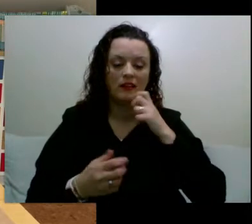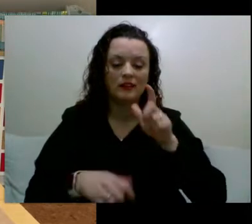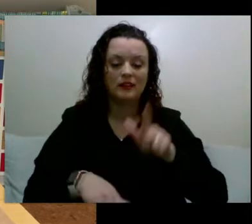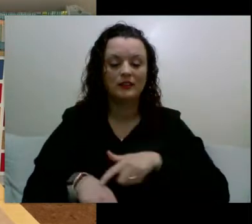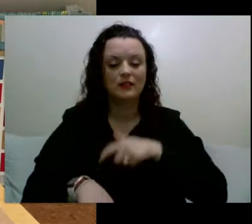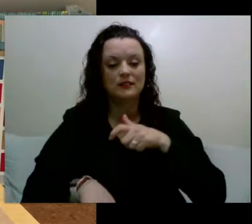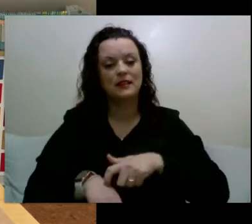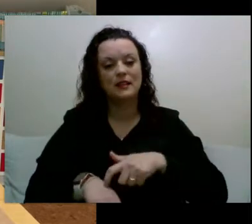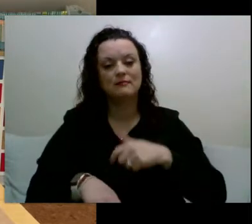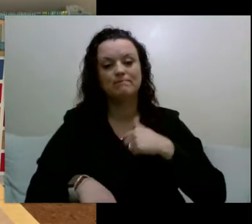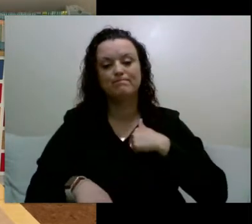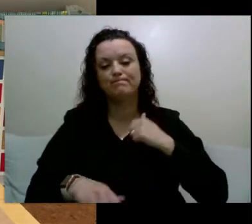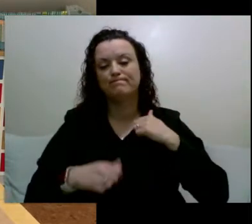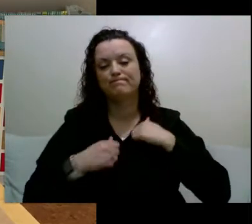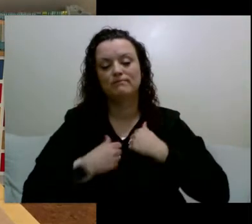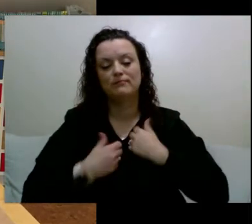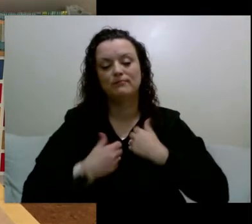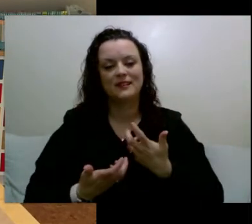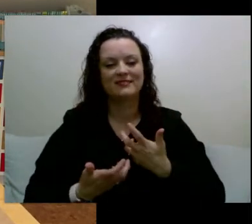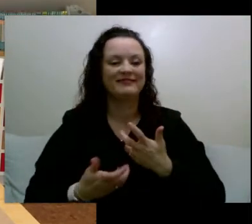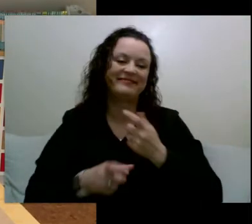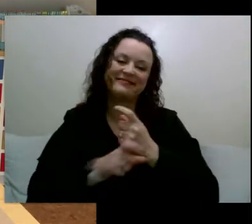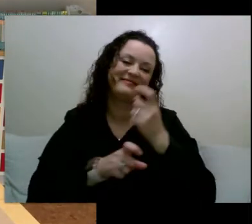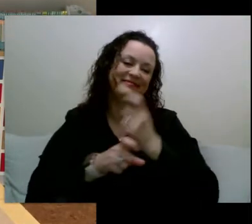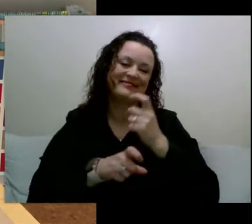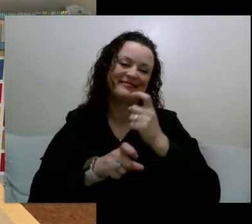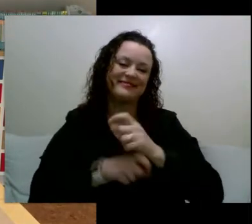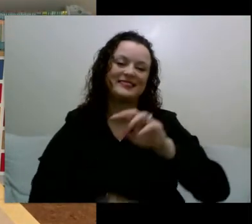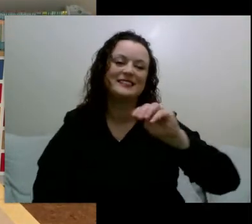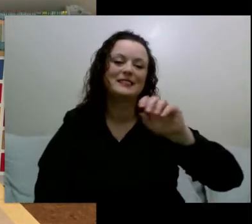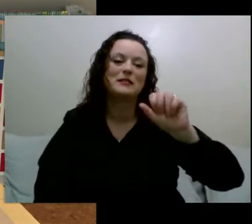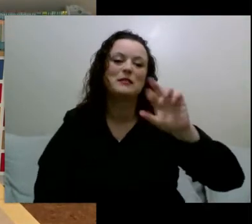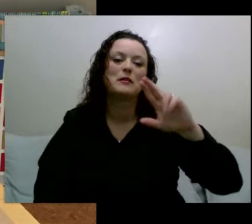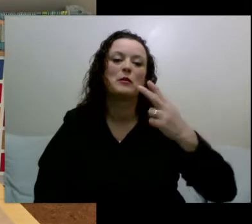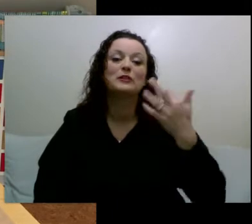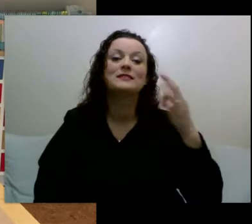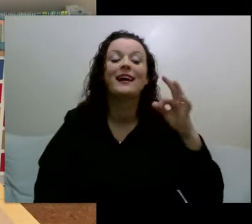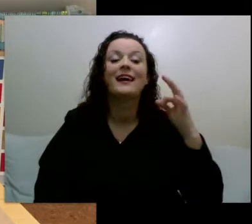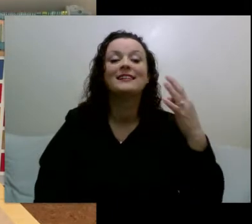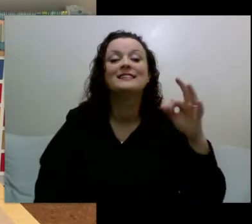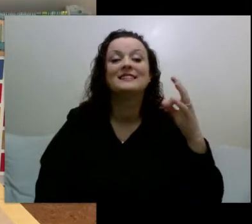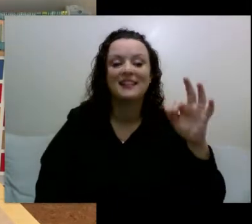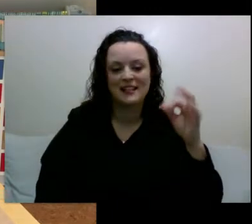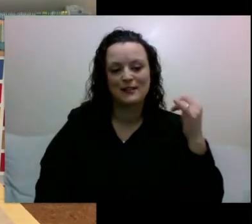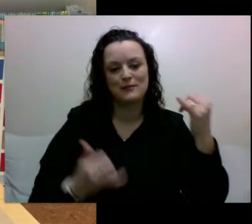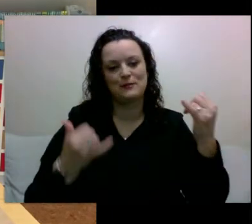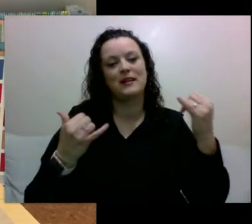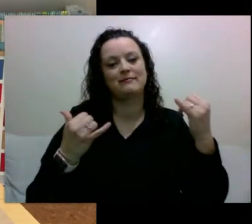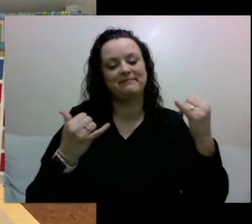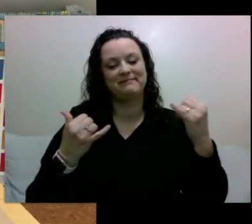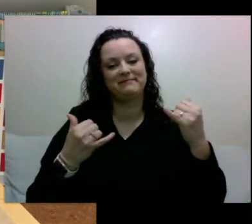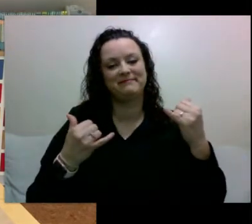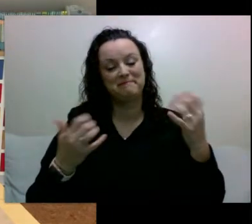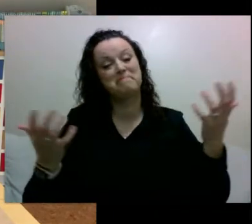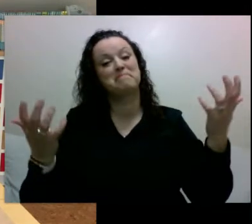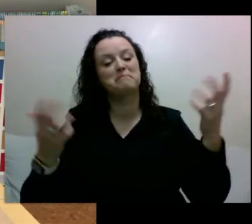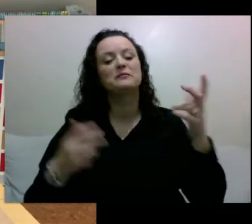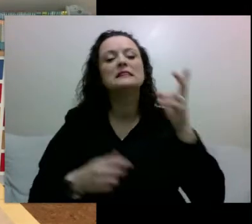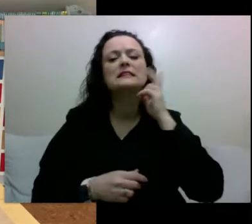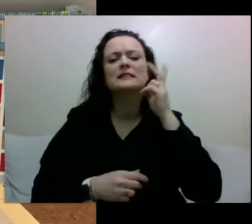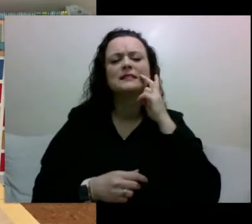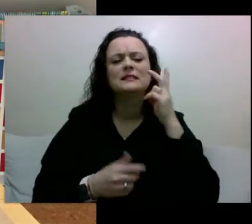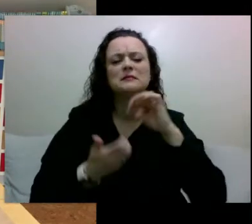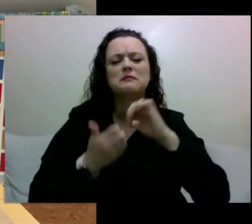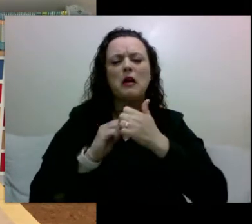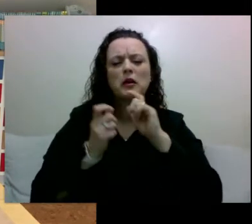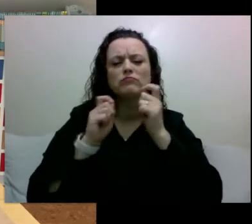Boy, am I tired. No, I'm kidding. It's the 19th. It's March 19th. Let's see what I can do with